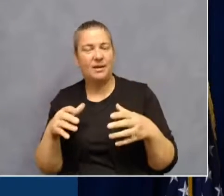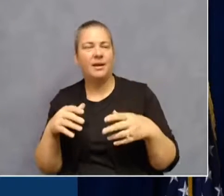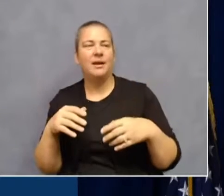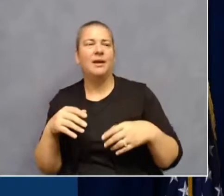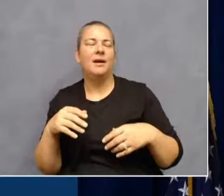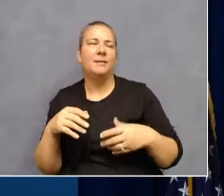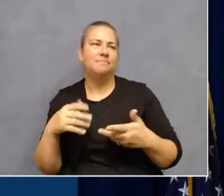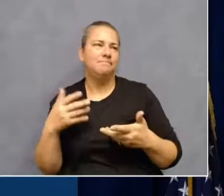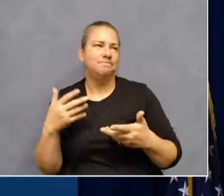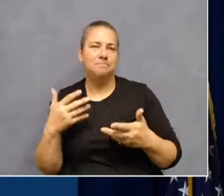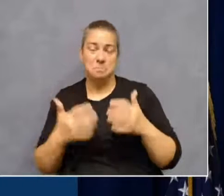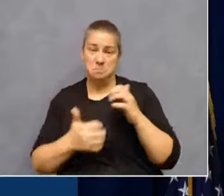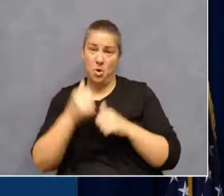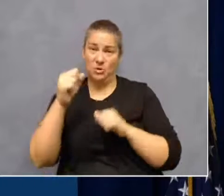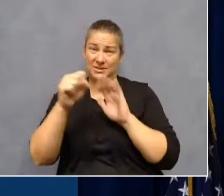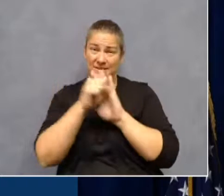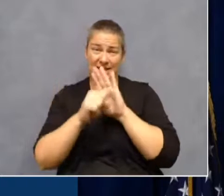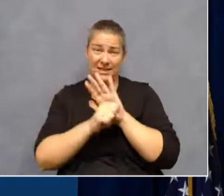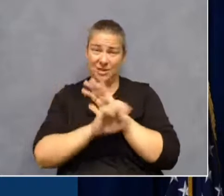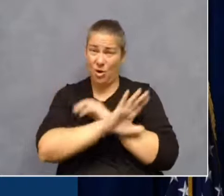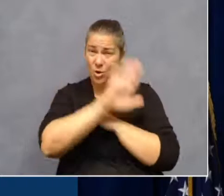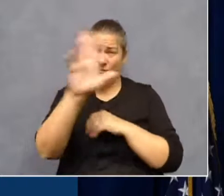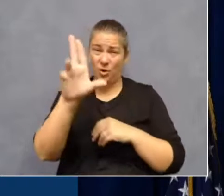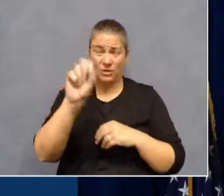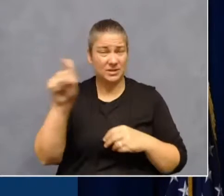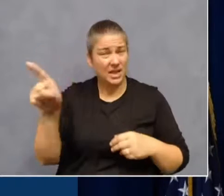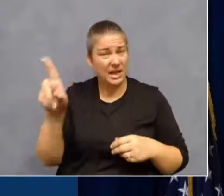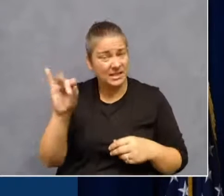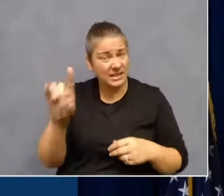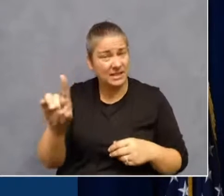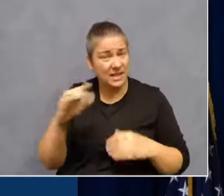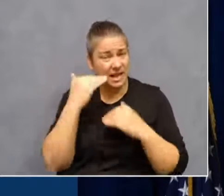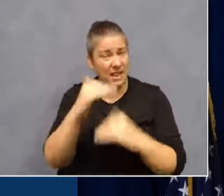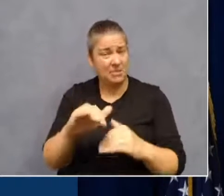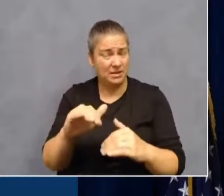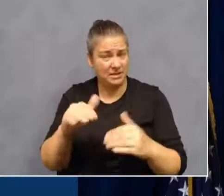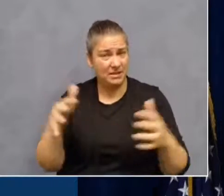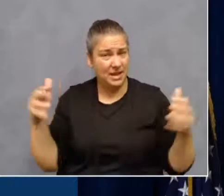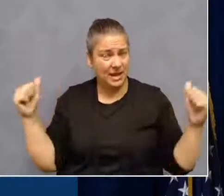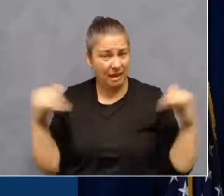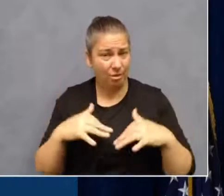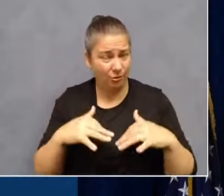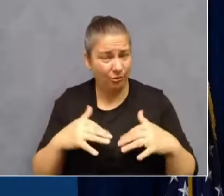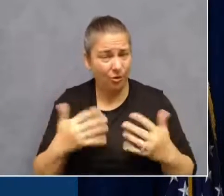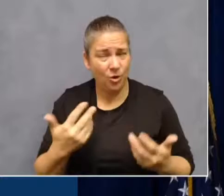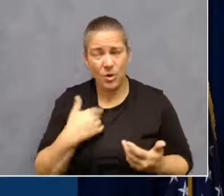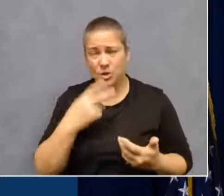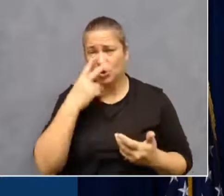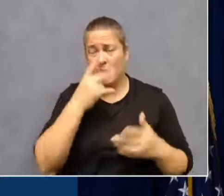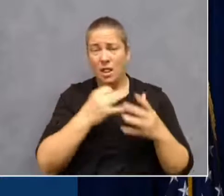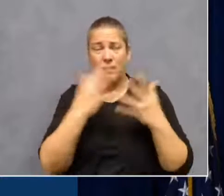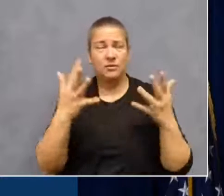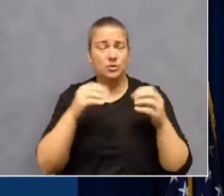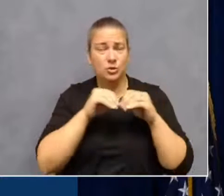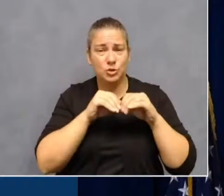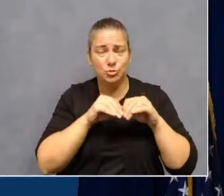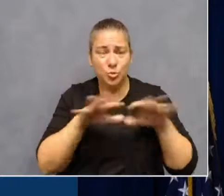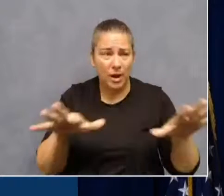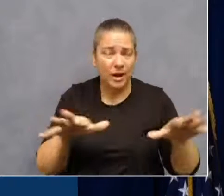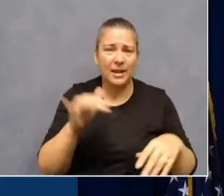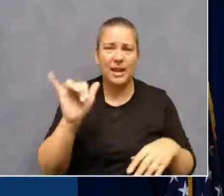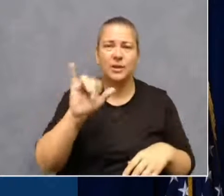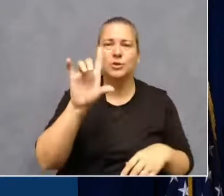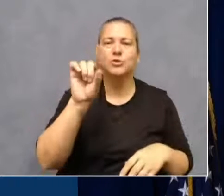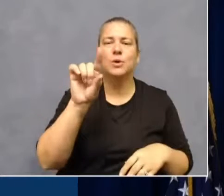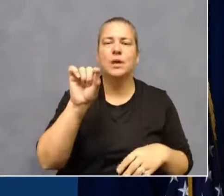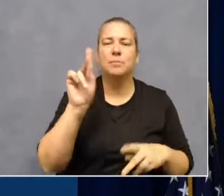most states in the country were doing it and where we were seeing significant spread, including 20 individuals that